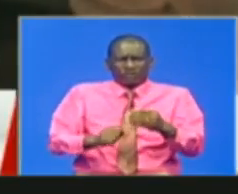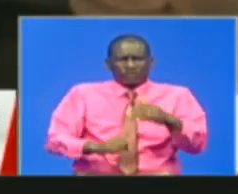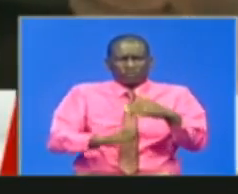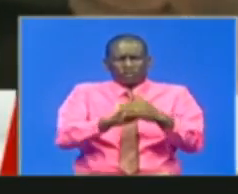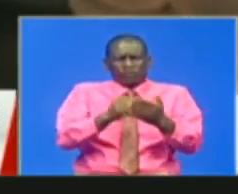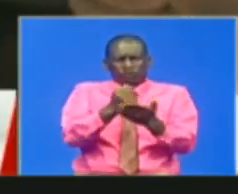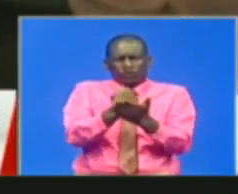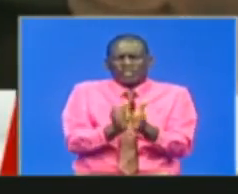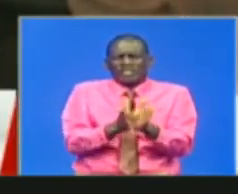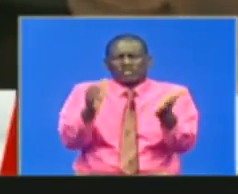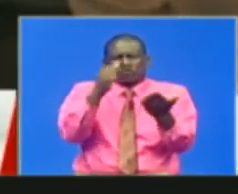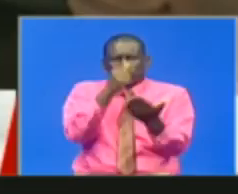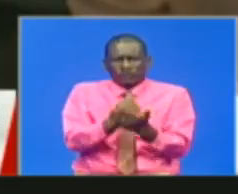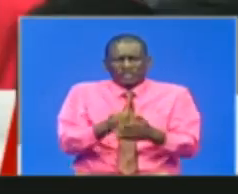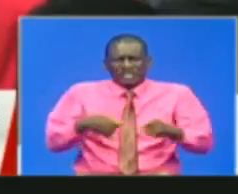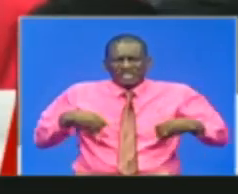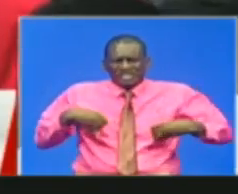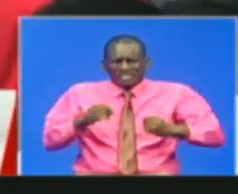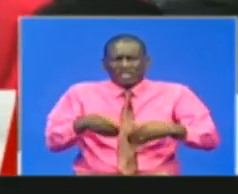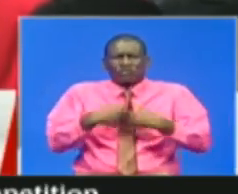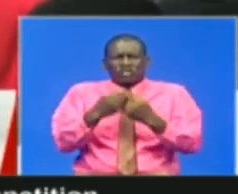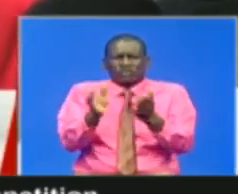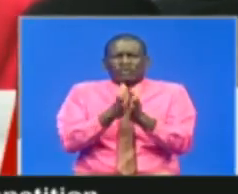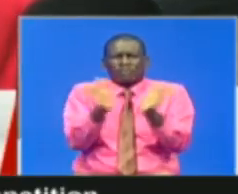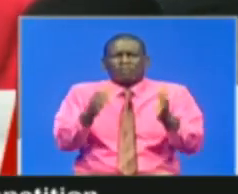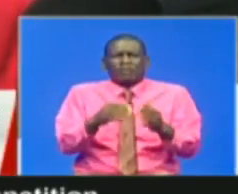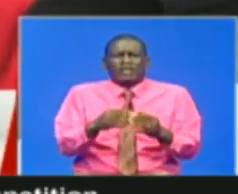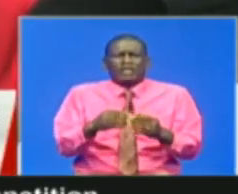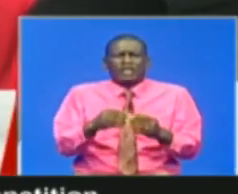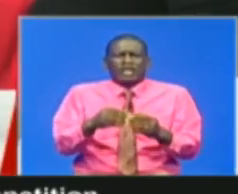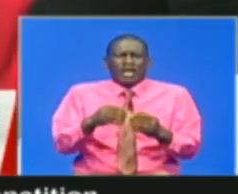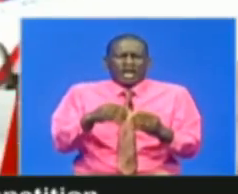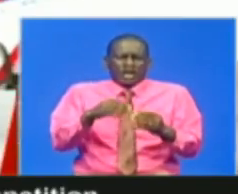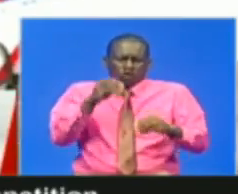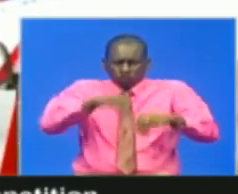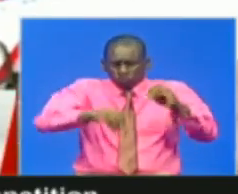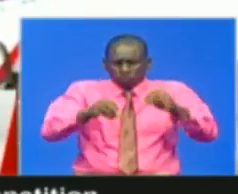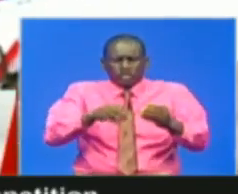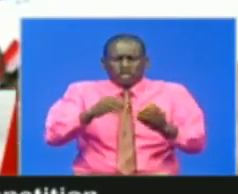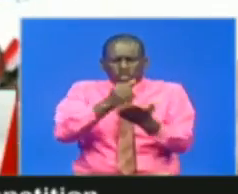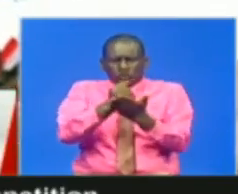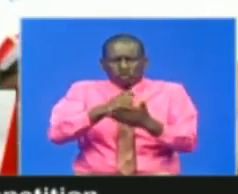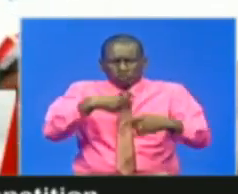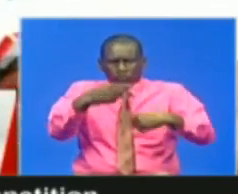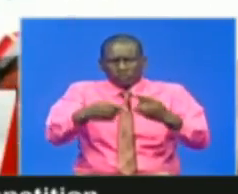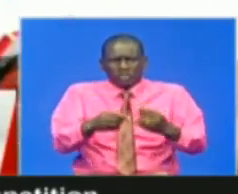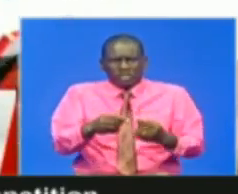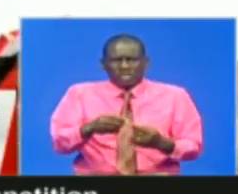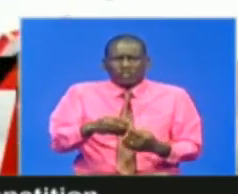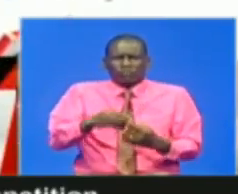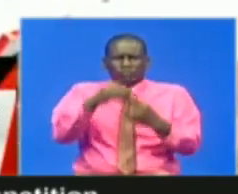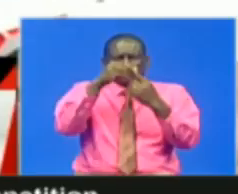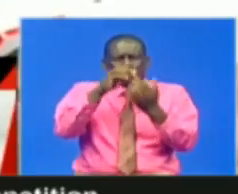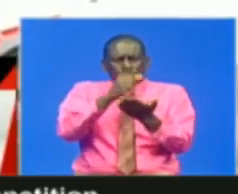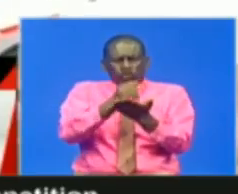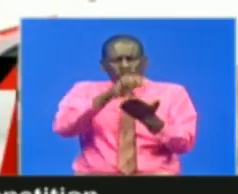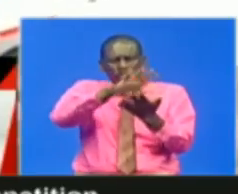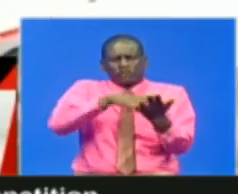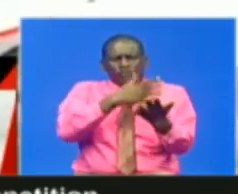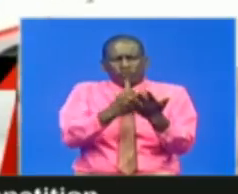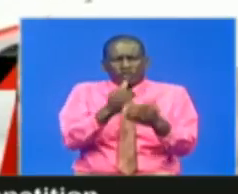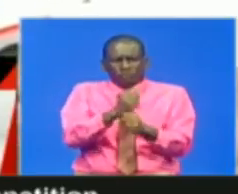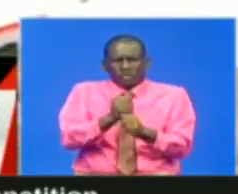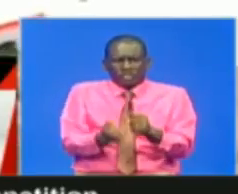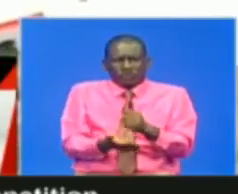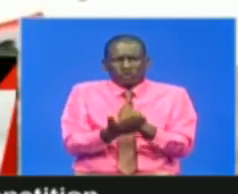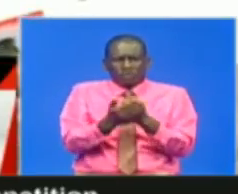General's office in a bid to give citizens a voice in the audit process. The purpose of the social audit framework is to assist in